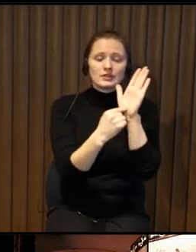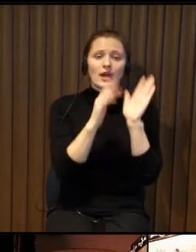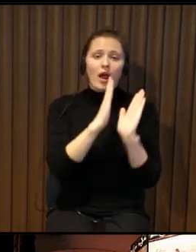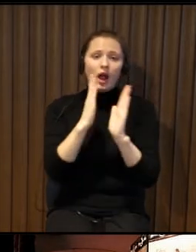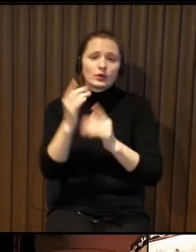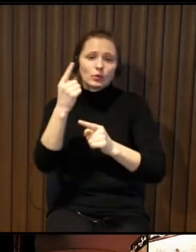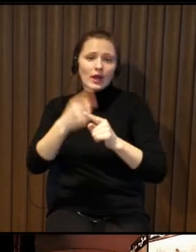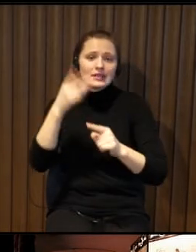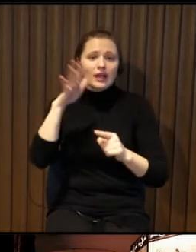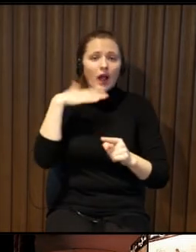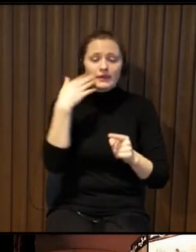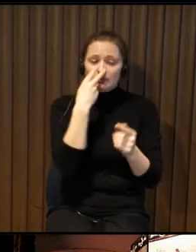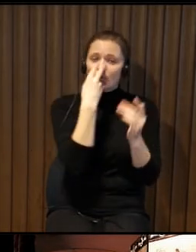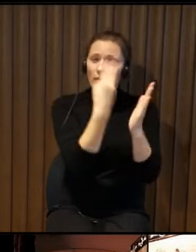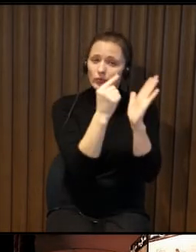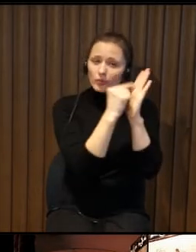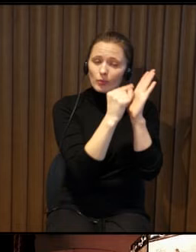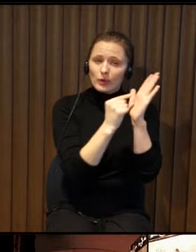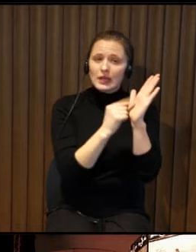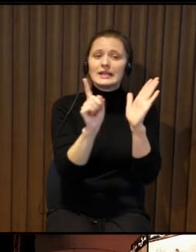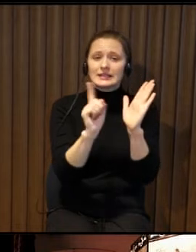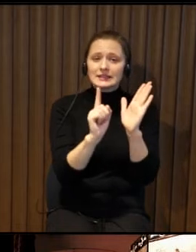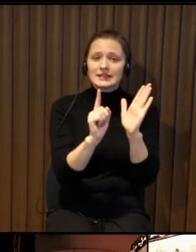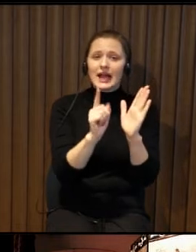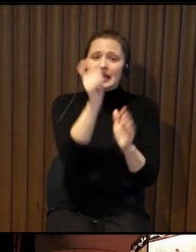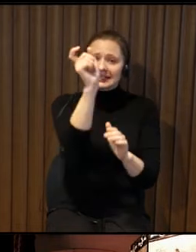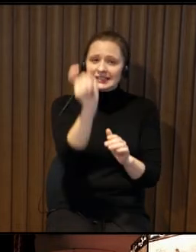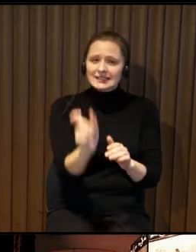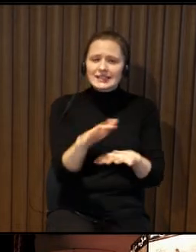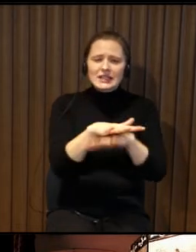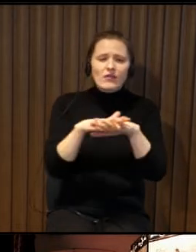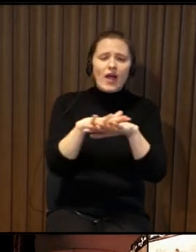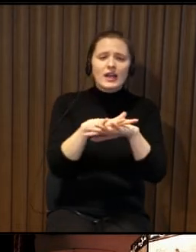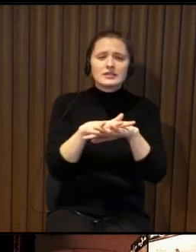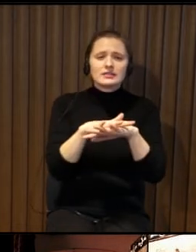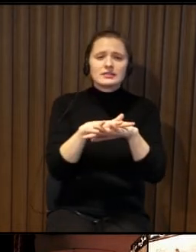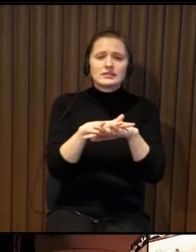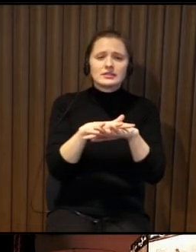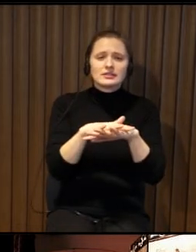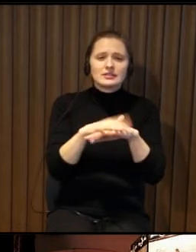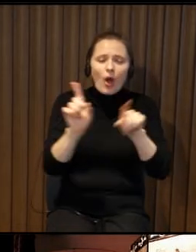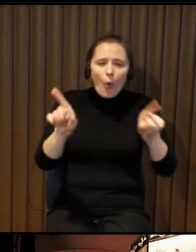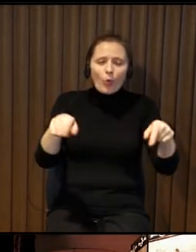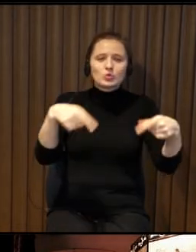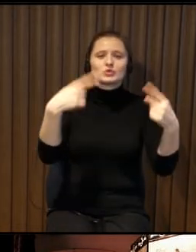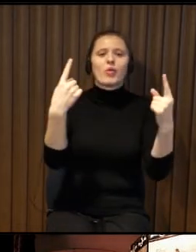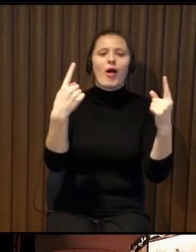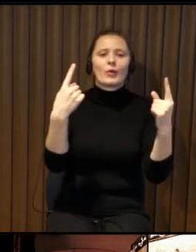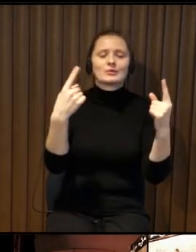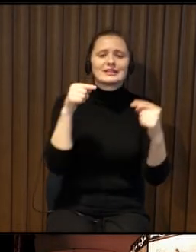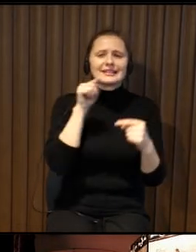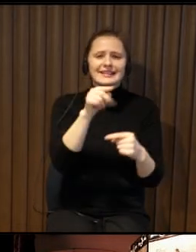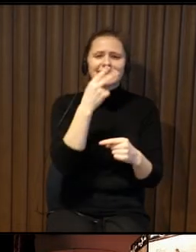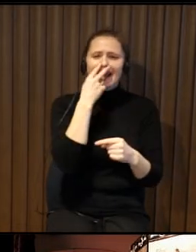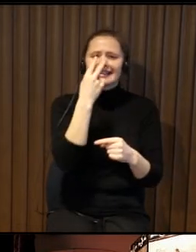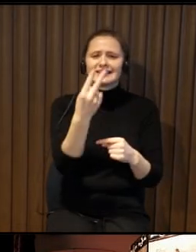human starburst. It follows what is called a normal distribution and looks like a bursting star.